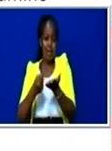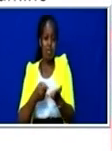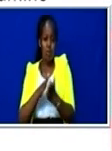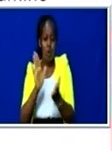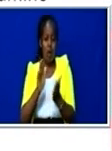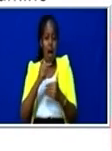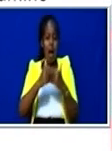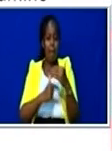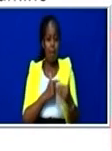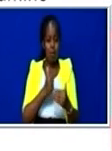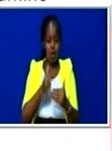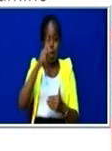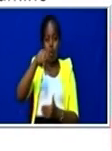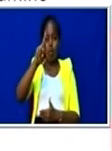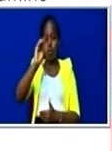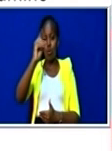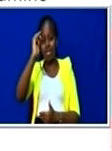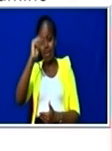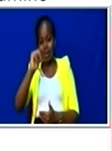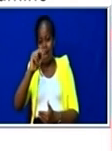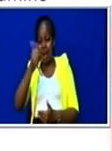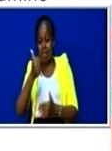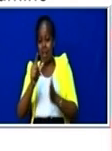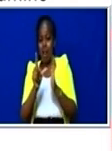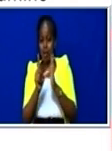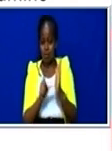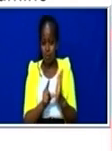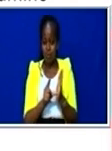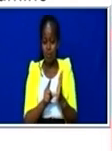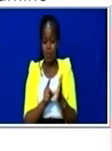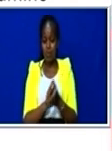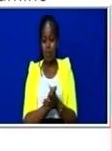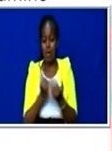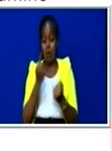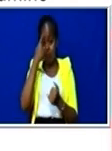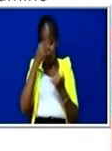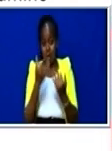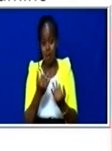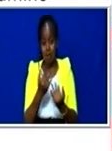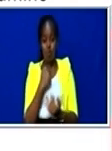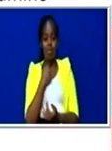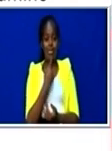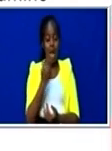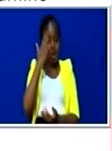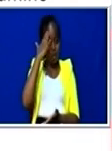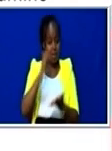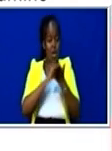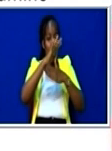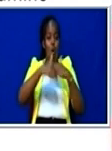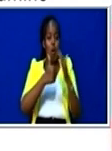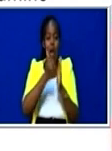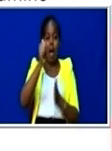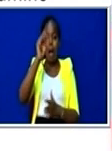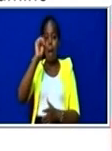the proteins and the amino group elsewhere, but not now. For now, it is just knowing that all the amino